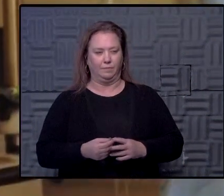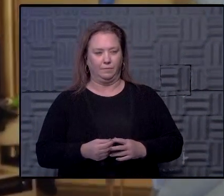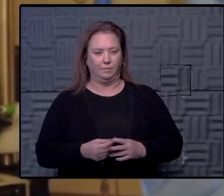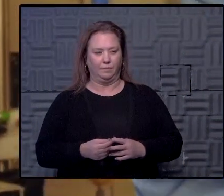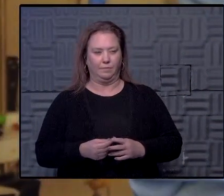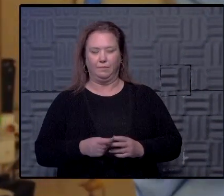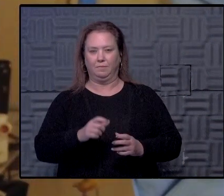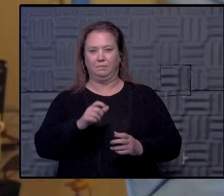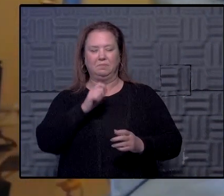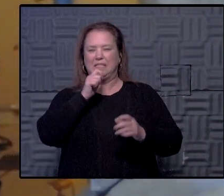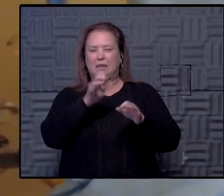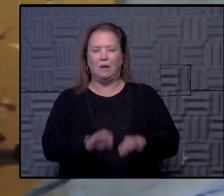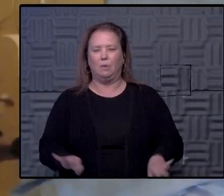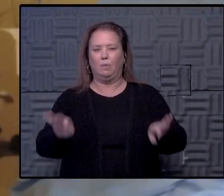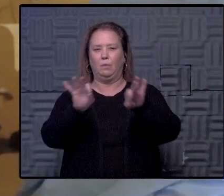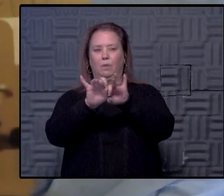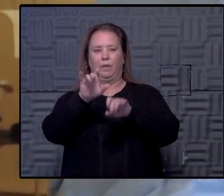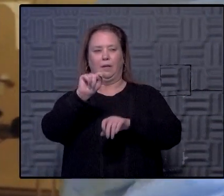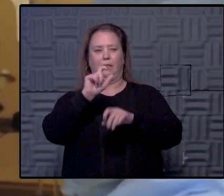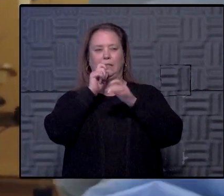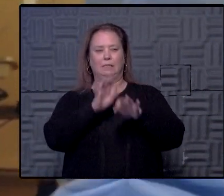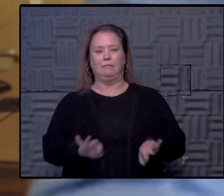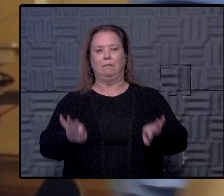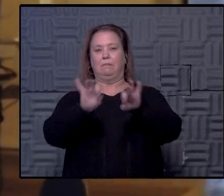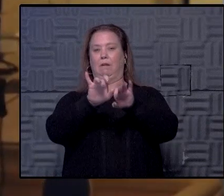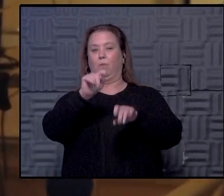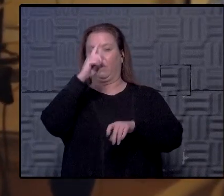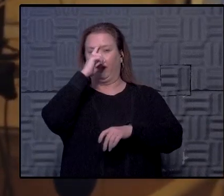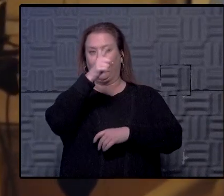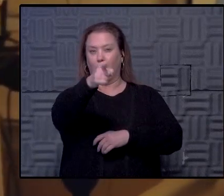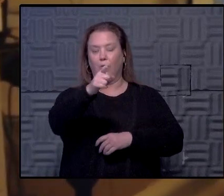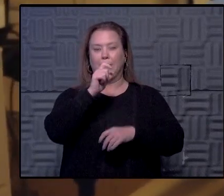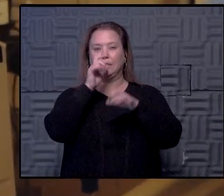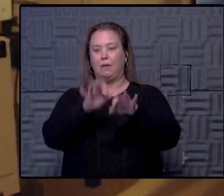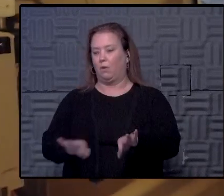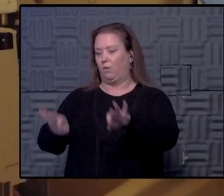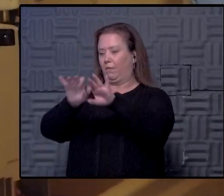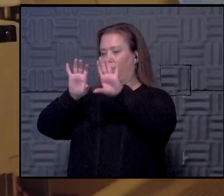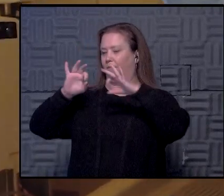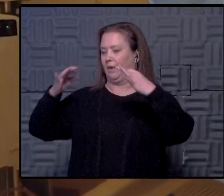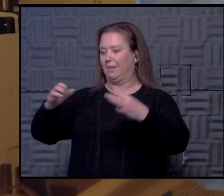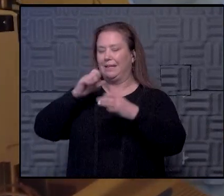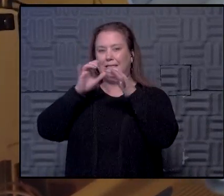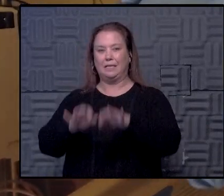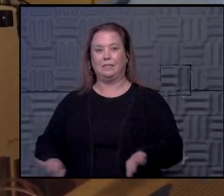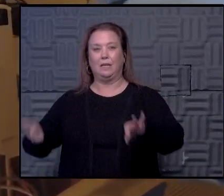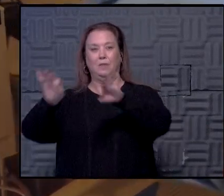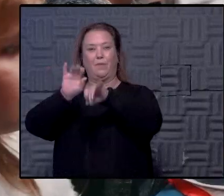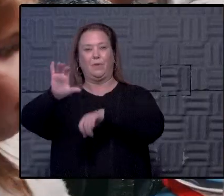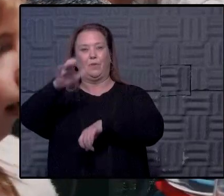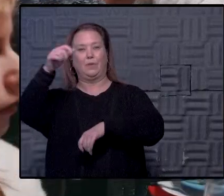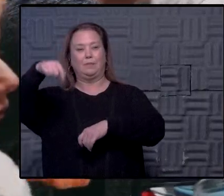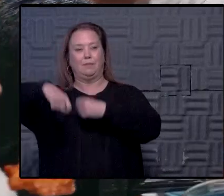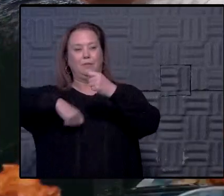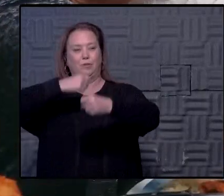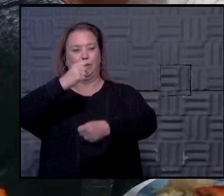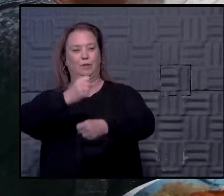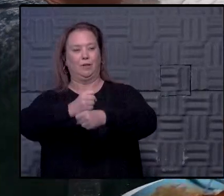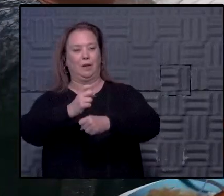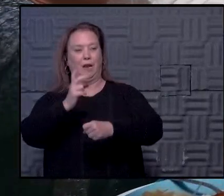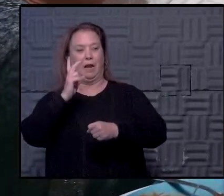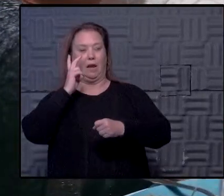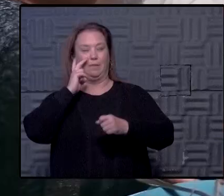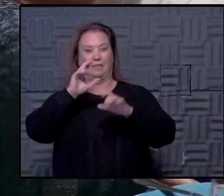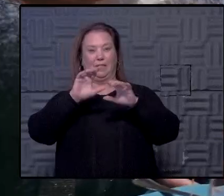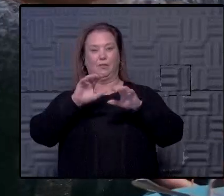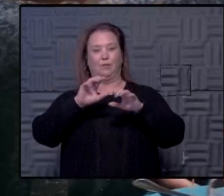It's just not worth it. It's not worth it for you. It's not worth it for your family. It's not worth it for Christmas this year. I would rather see your whole